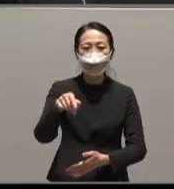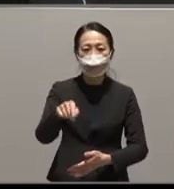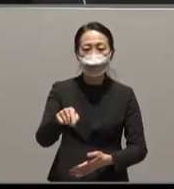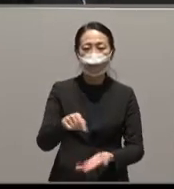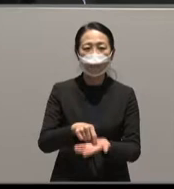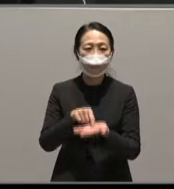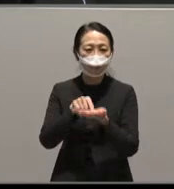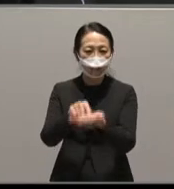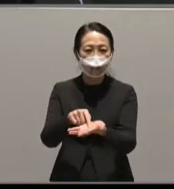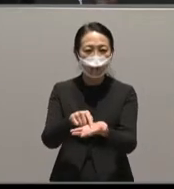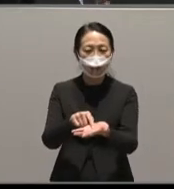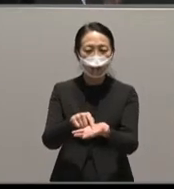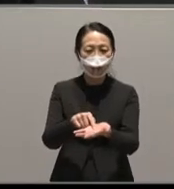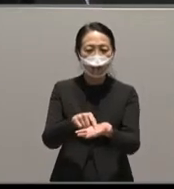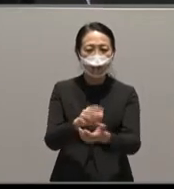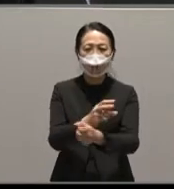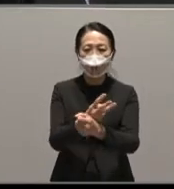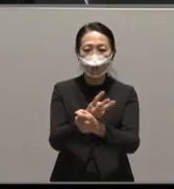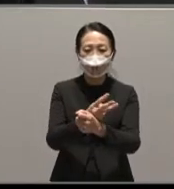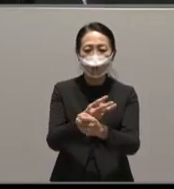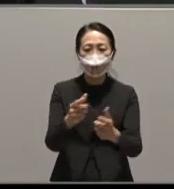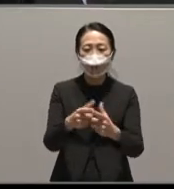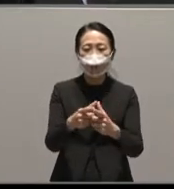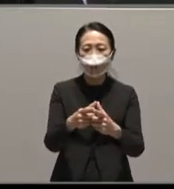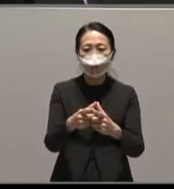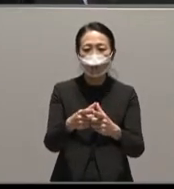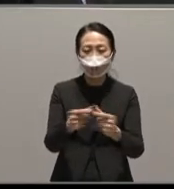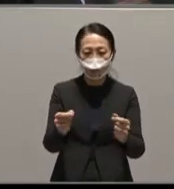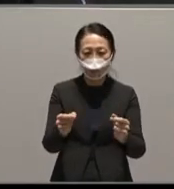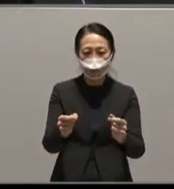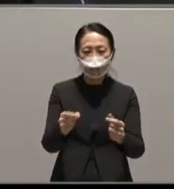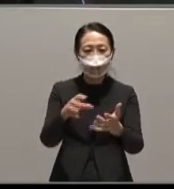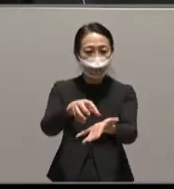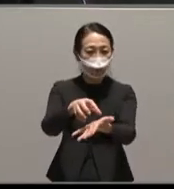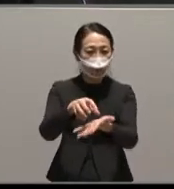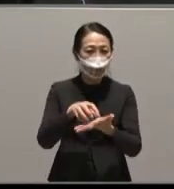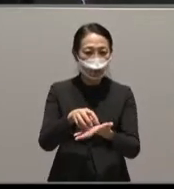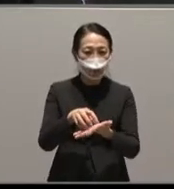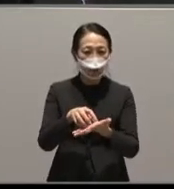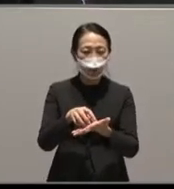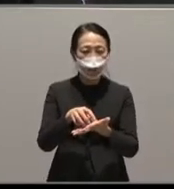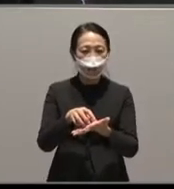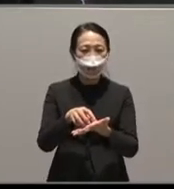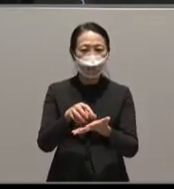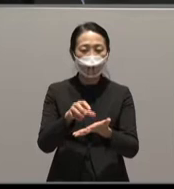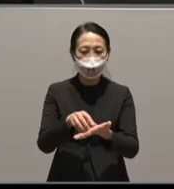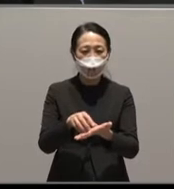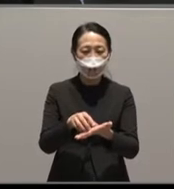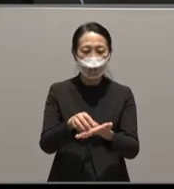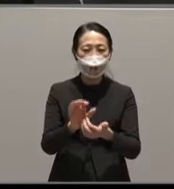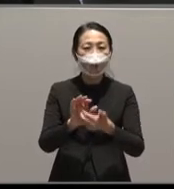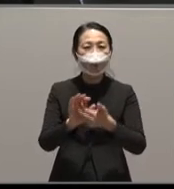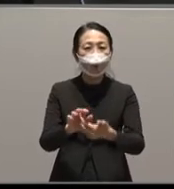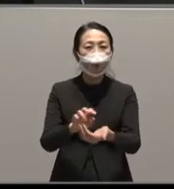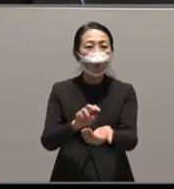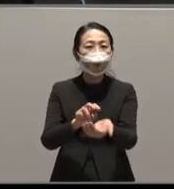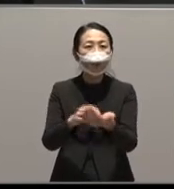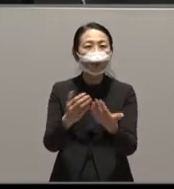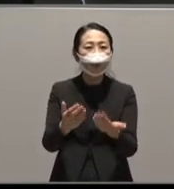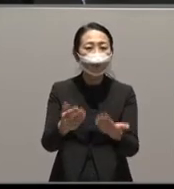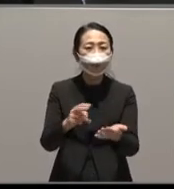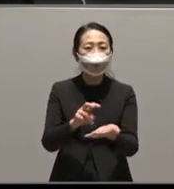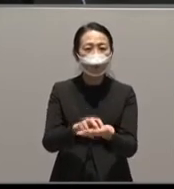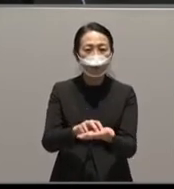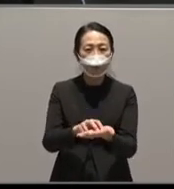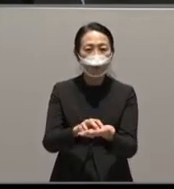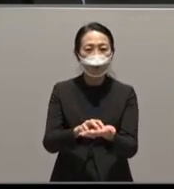Times supported forest bathing research. And in 2011, Nippon Medical School Prize was given as a new